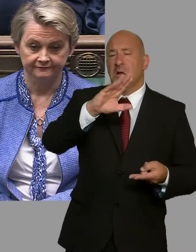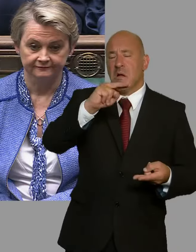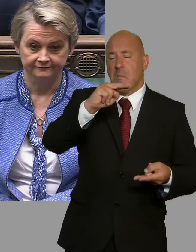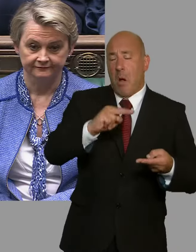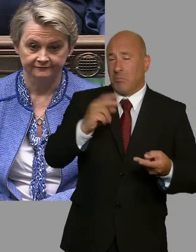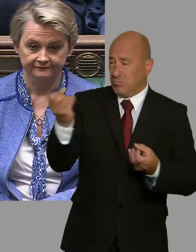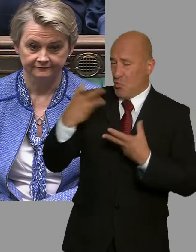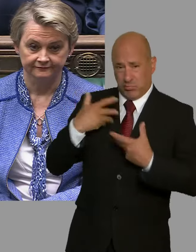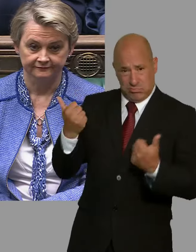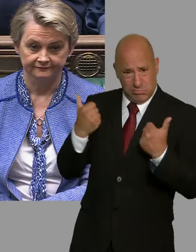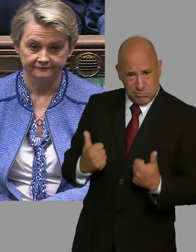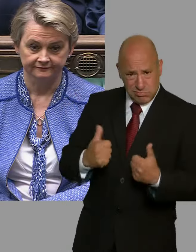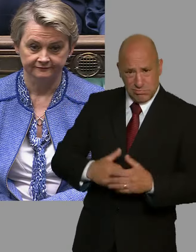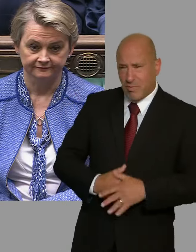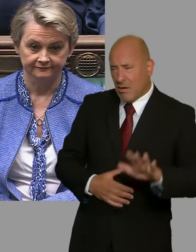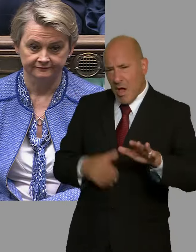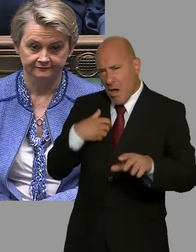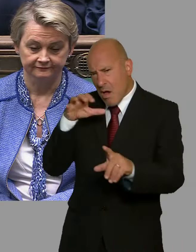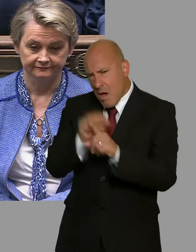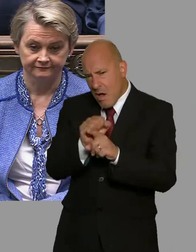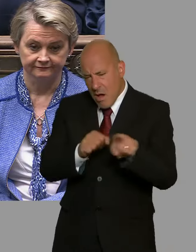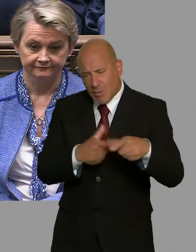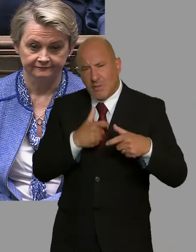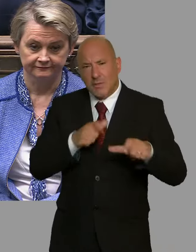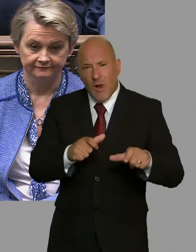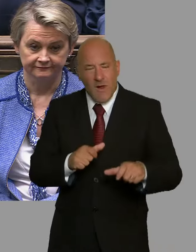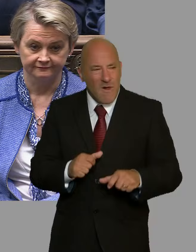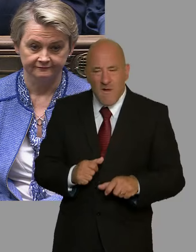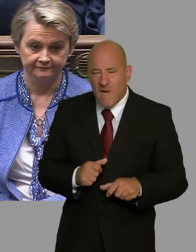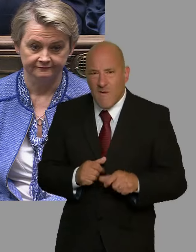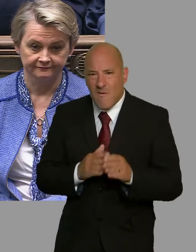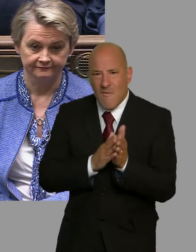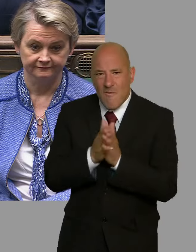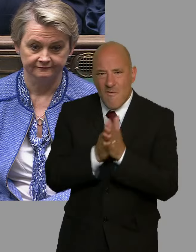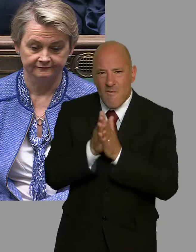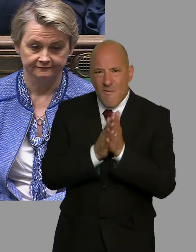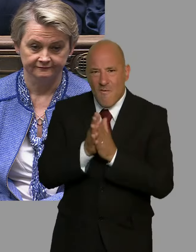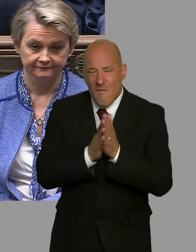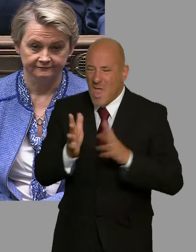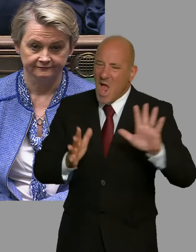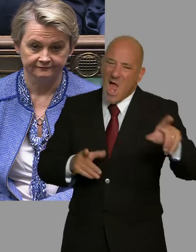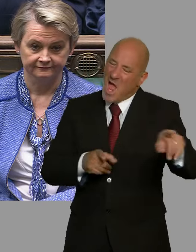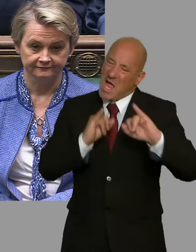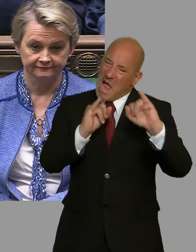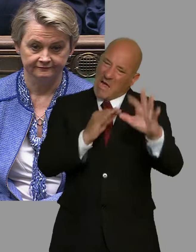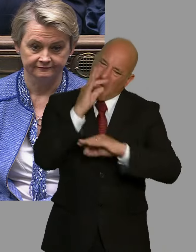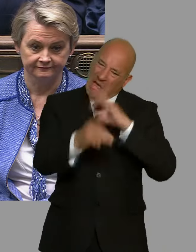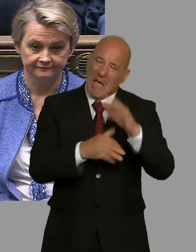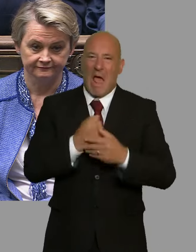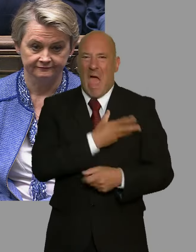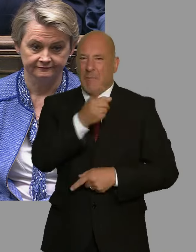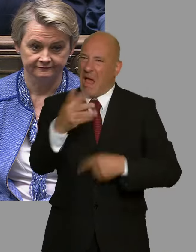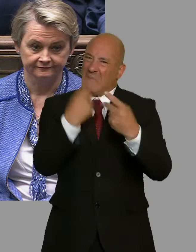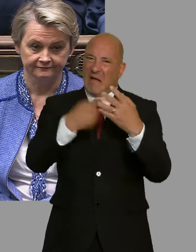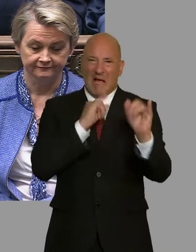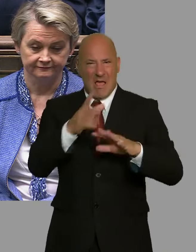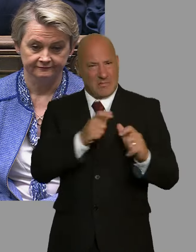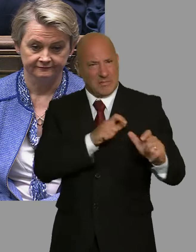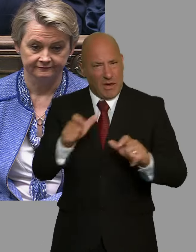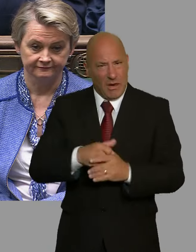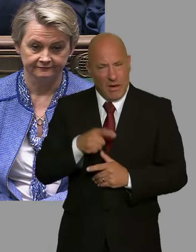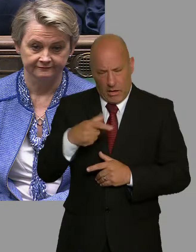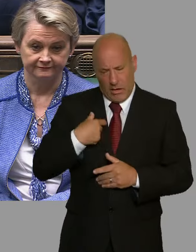interest rate figures, record investment, wages up more than prices, 200,000 jobs created, 4 trade deals. And